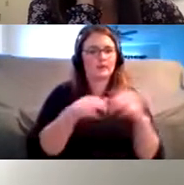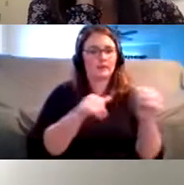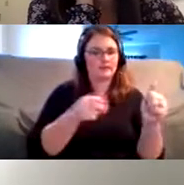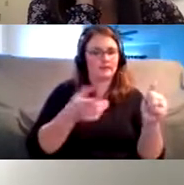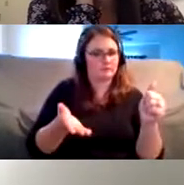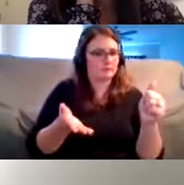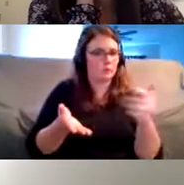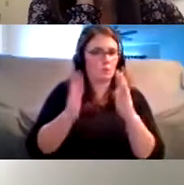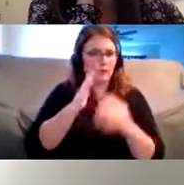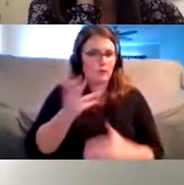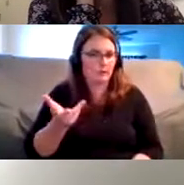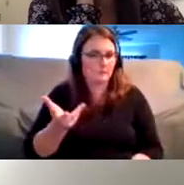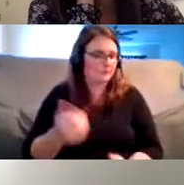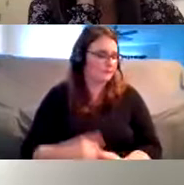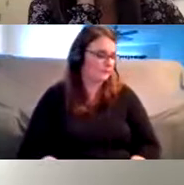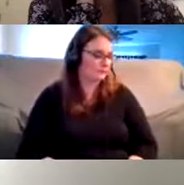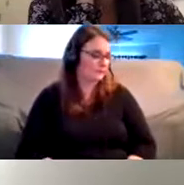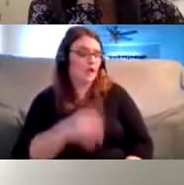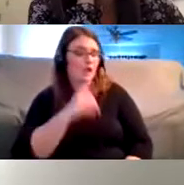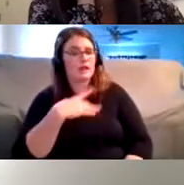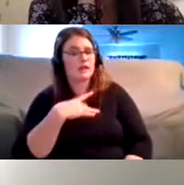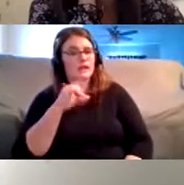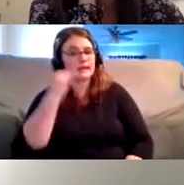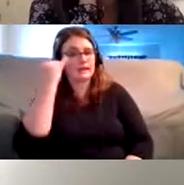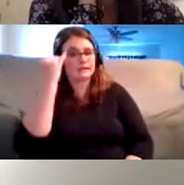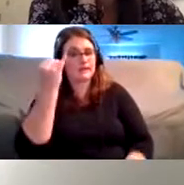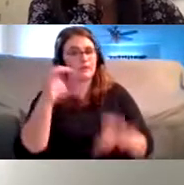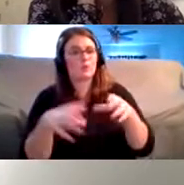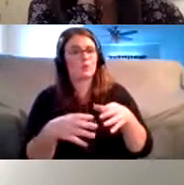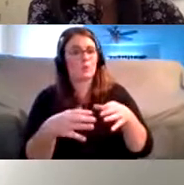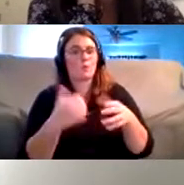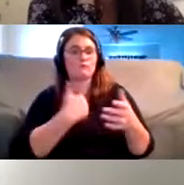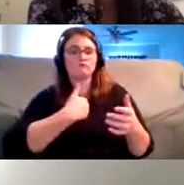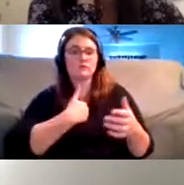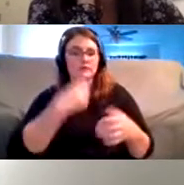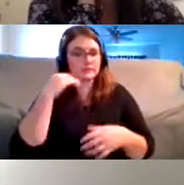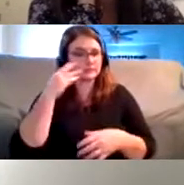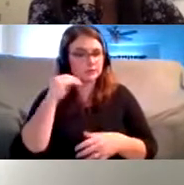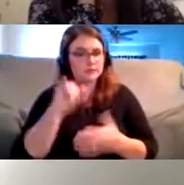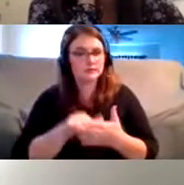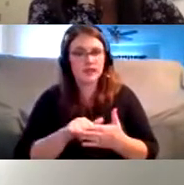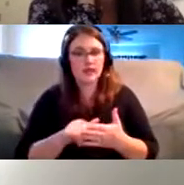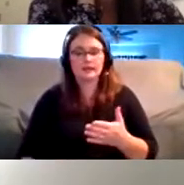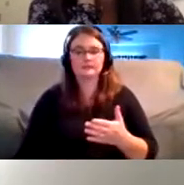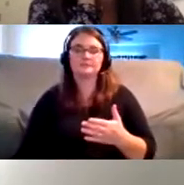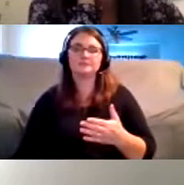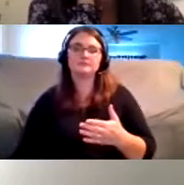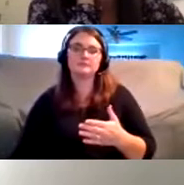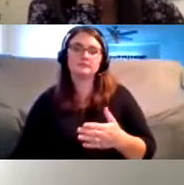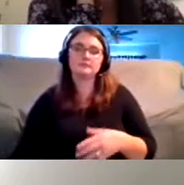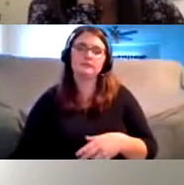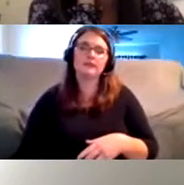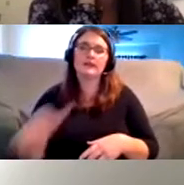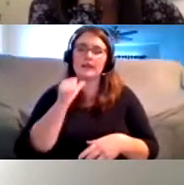I really like that idea of the group, because that's something that I have experienced myself, and even not using, but being